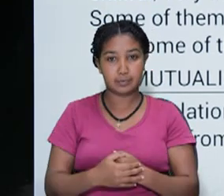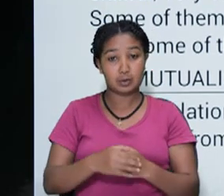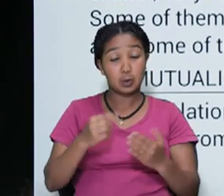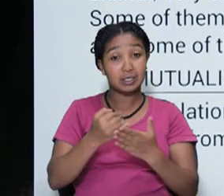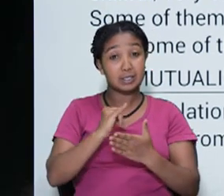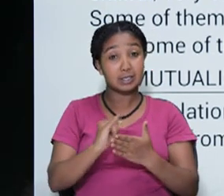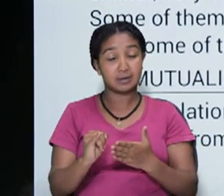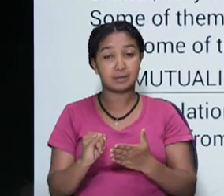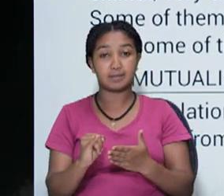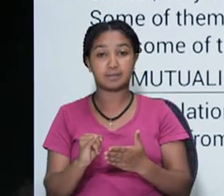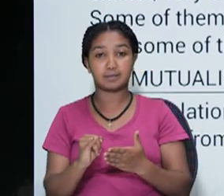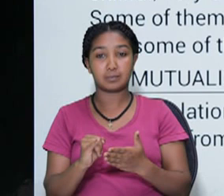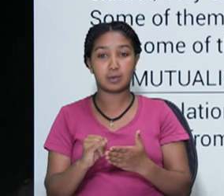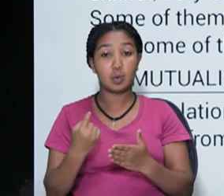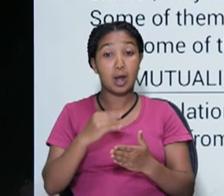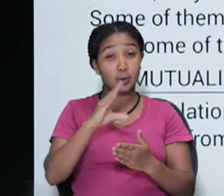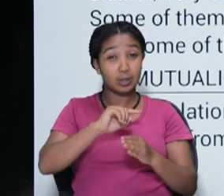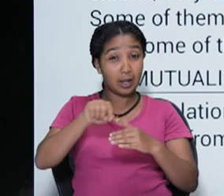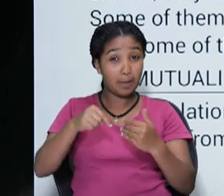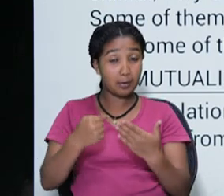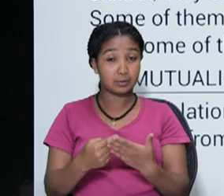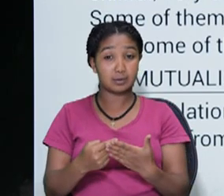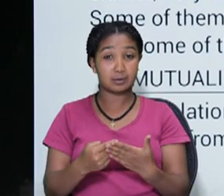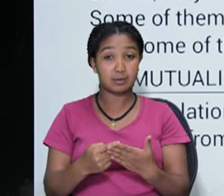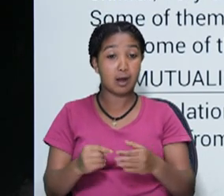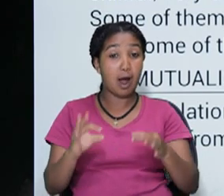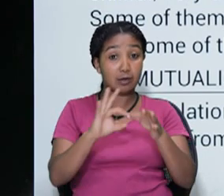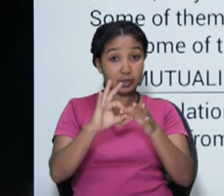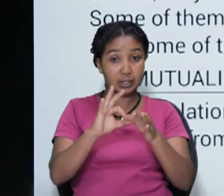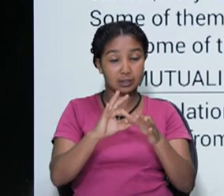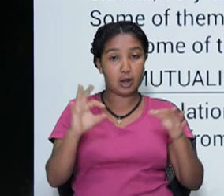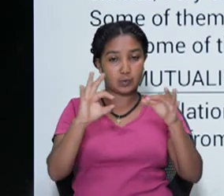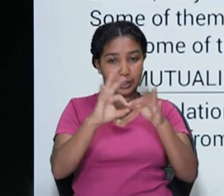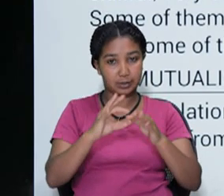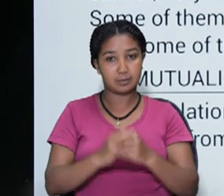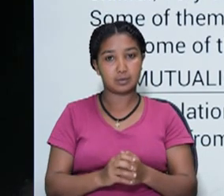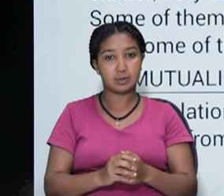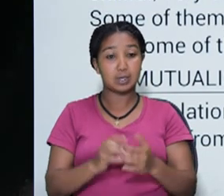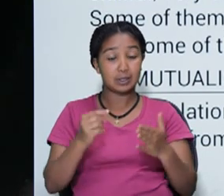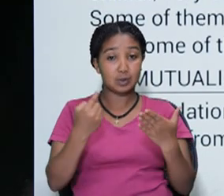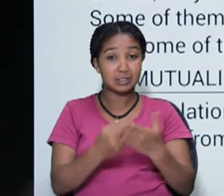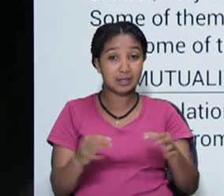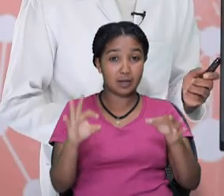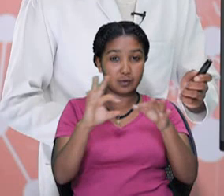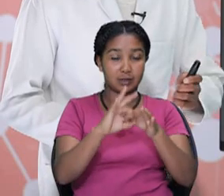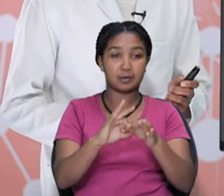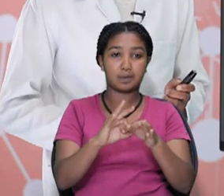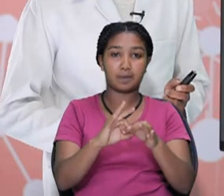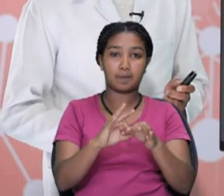So this is still, we are talking about associations. So in this